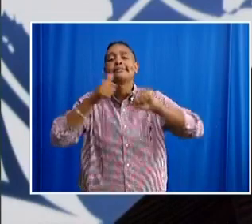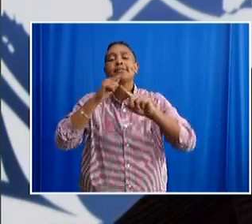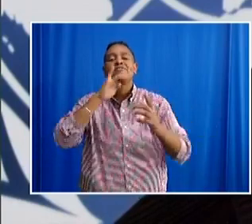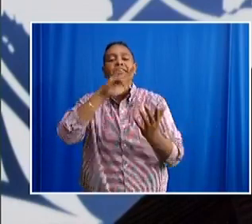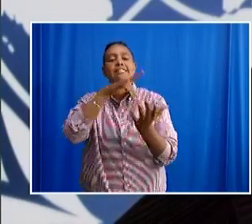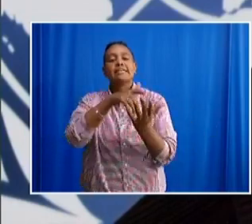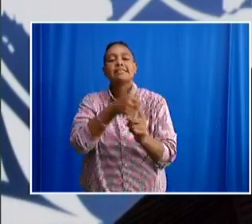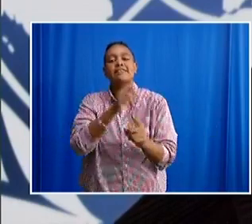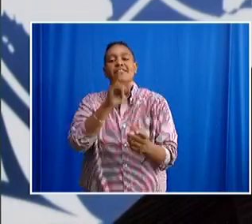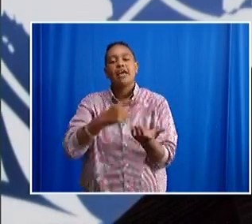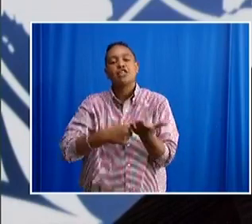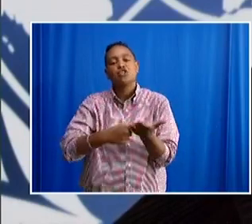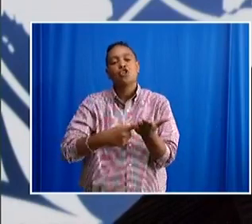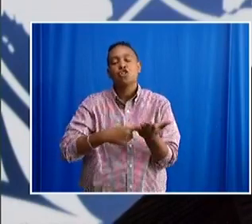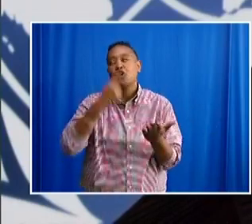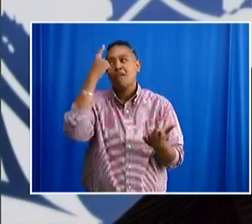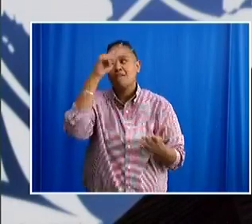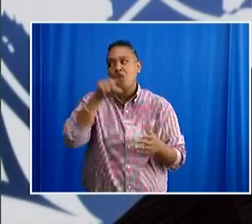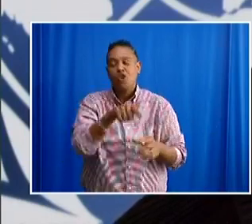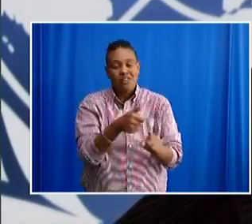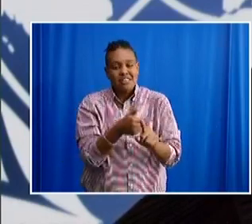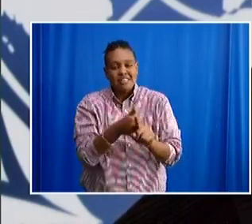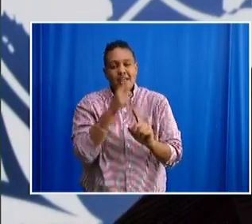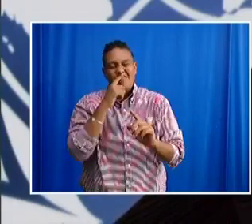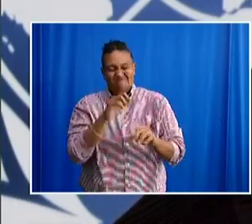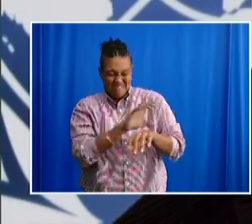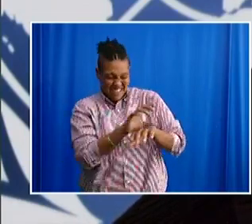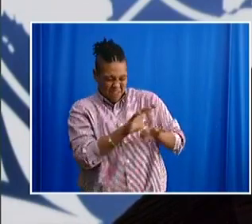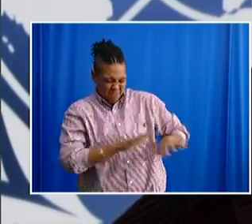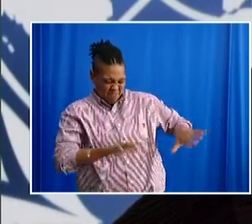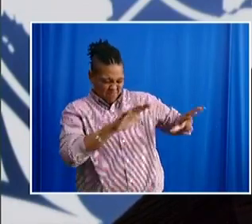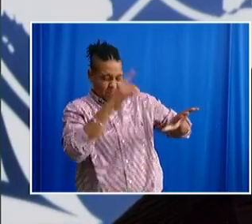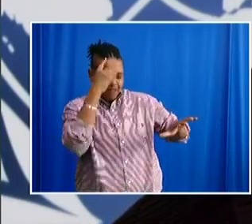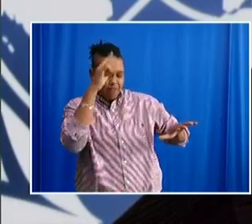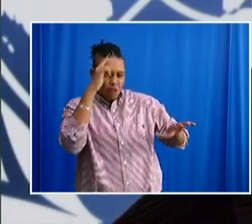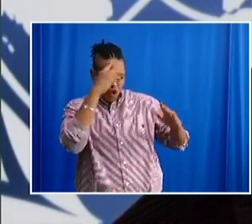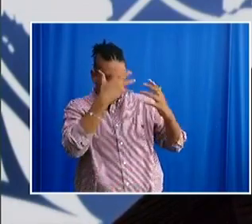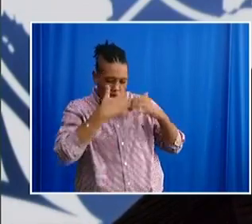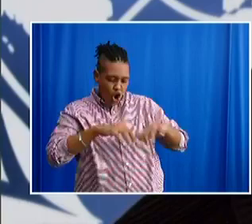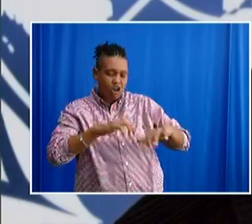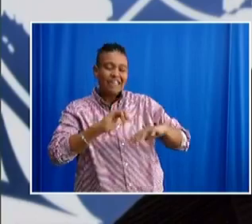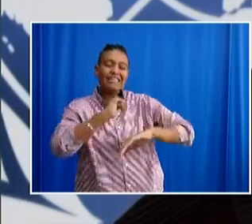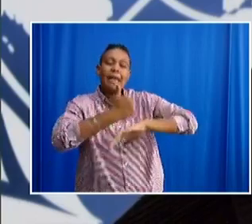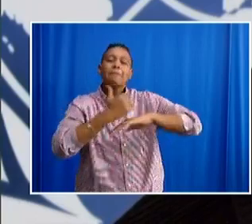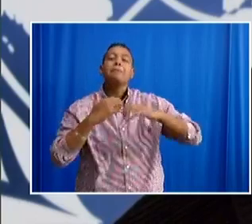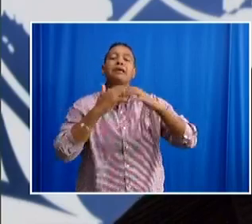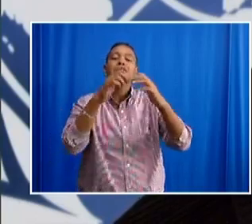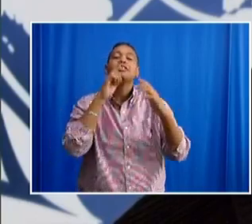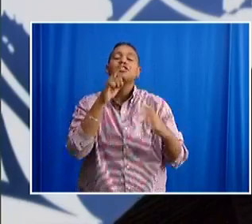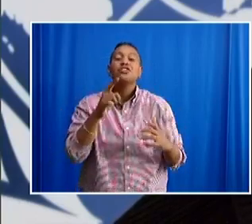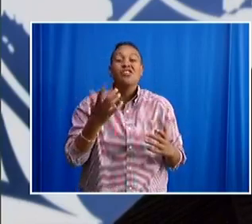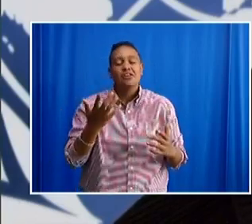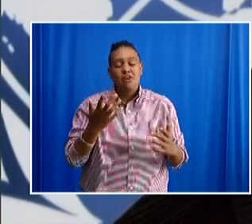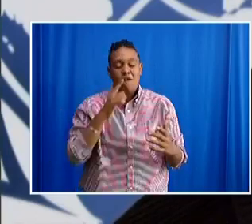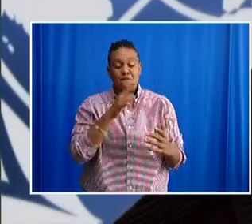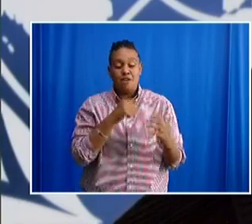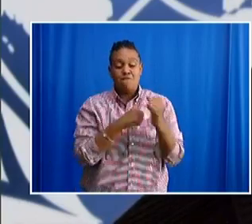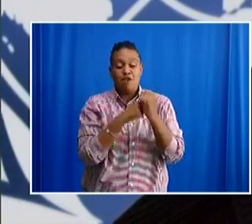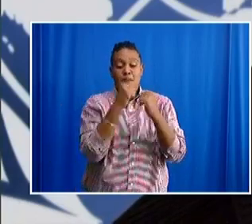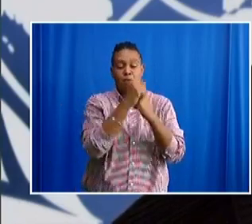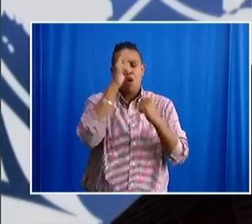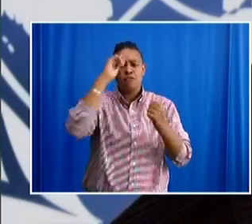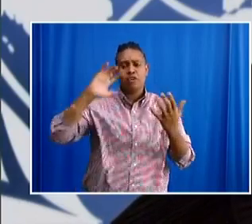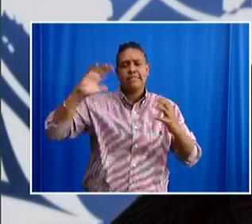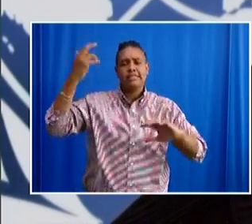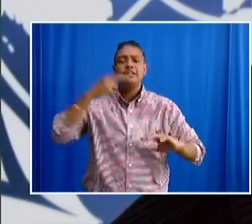center of the discussion of the regional agenda for the coherent implementation of the Sendai Framework for Disaster